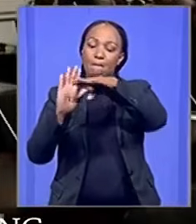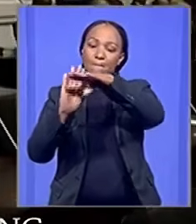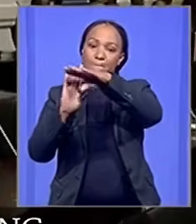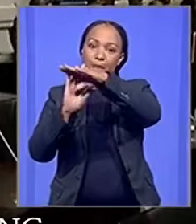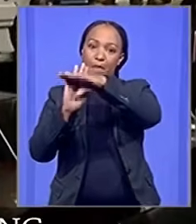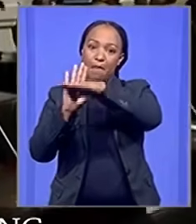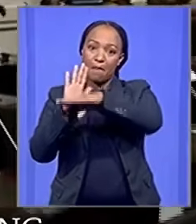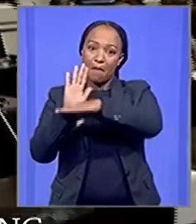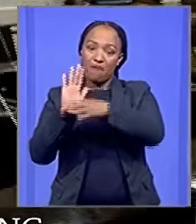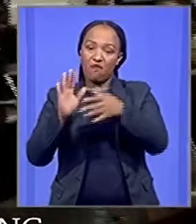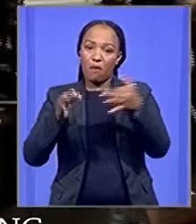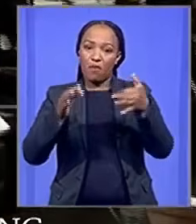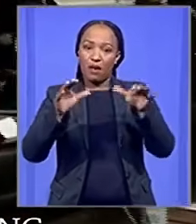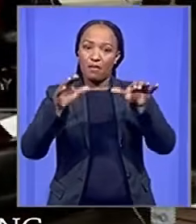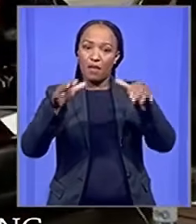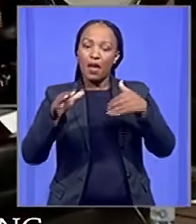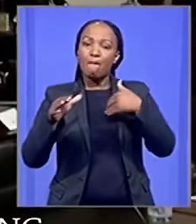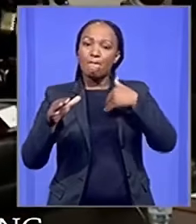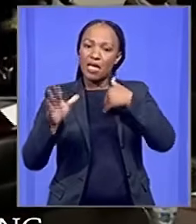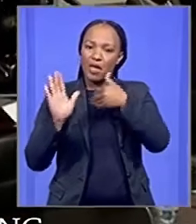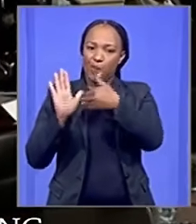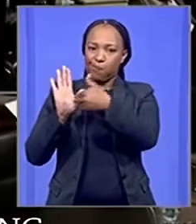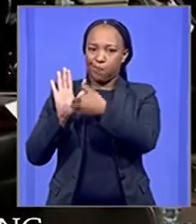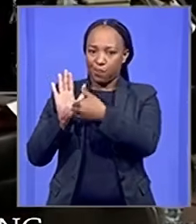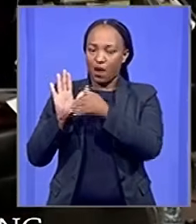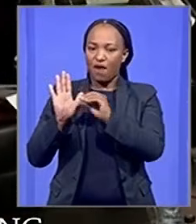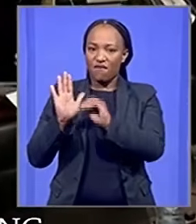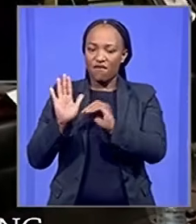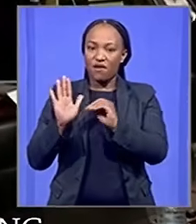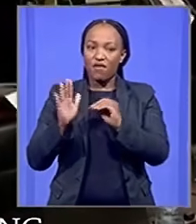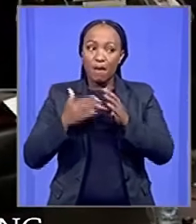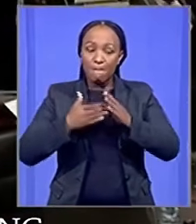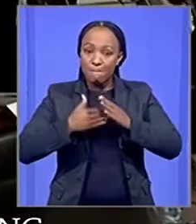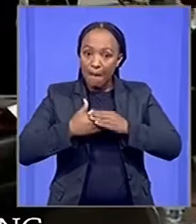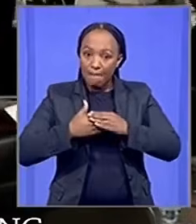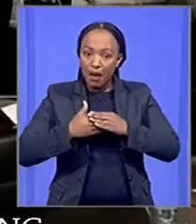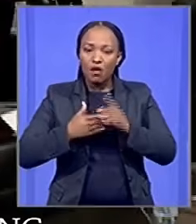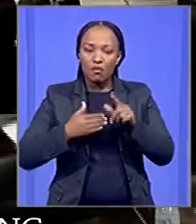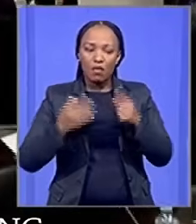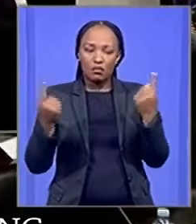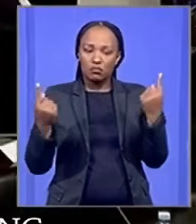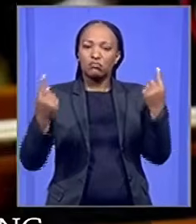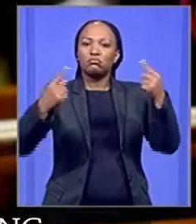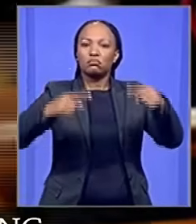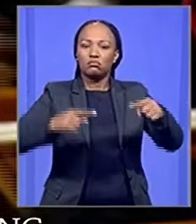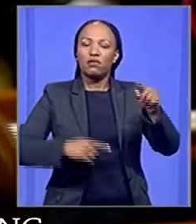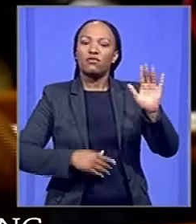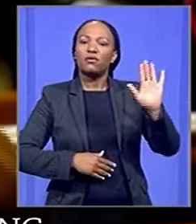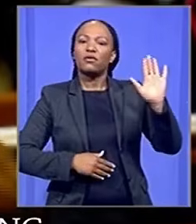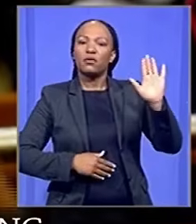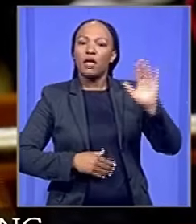You are expected as a member who are on that list to come and be sworn in as a member of parliament. That's why I'm here today.